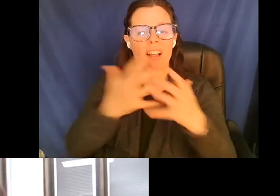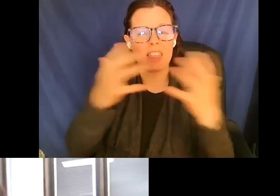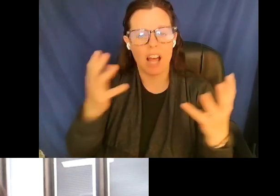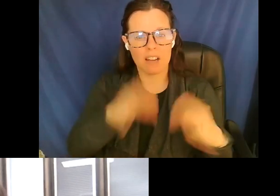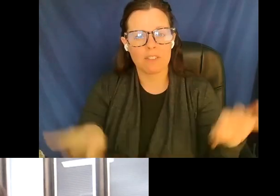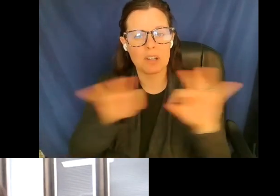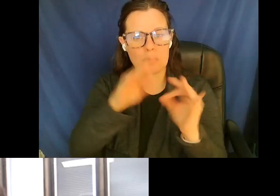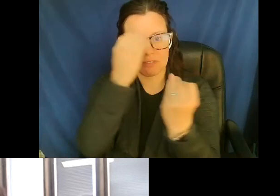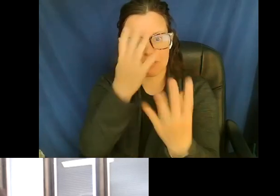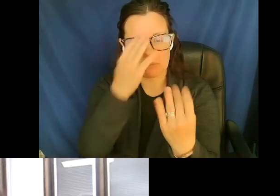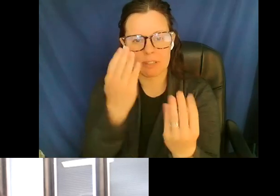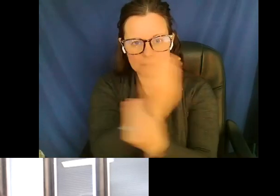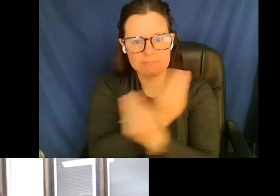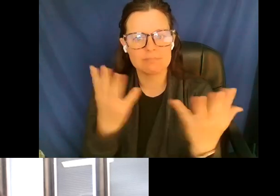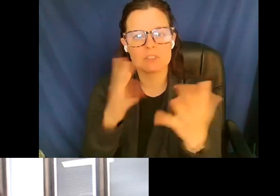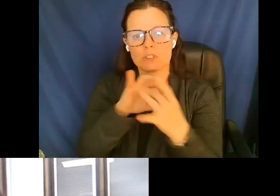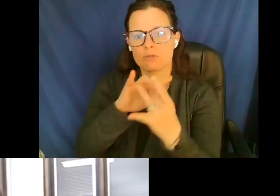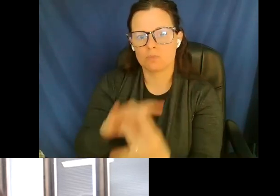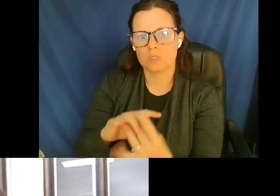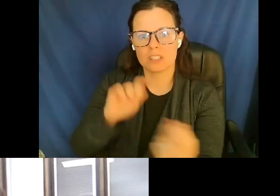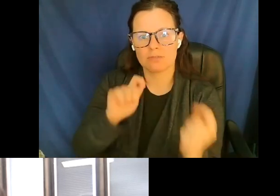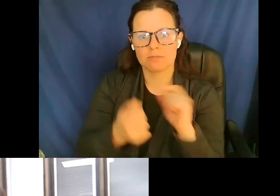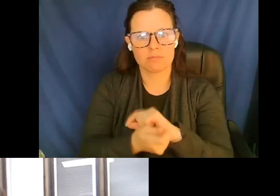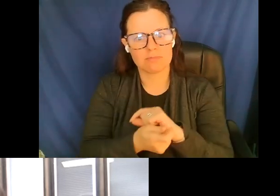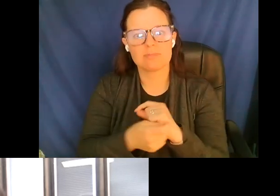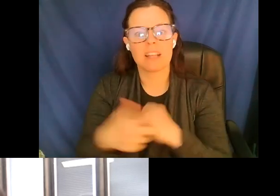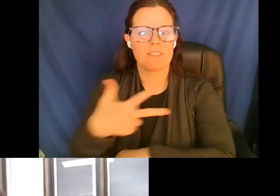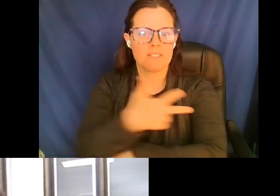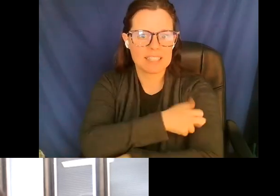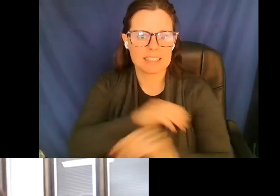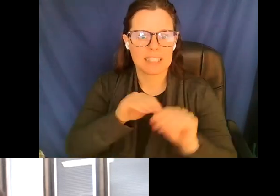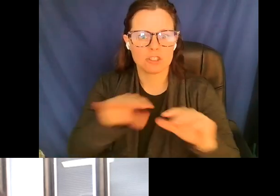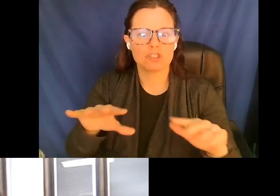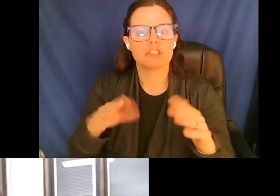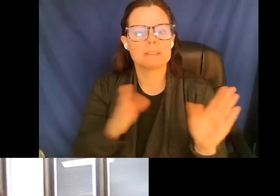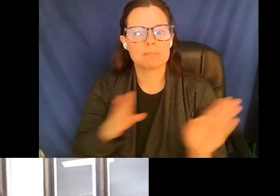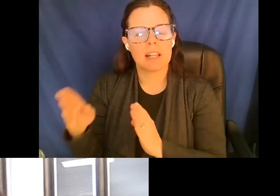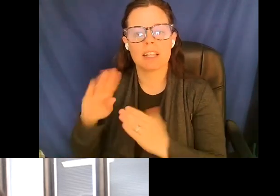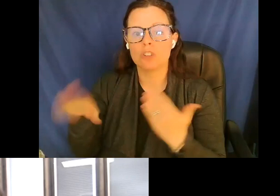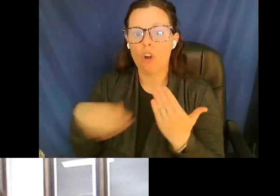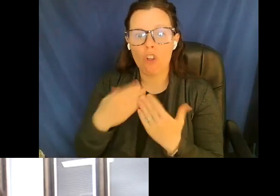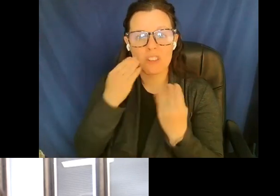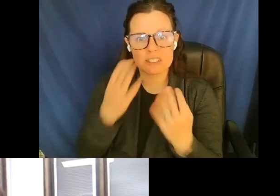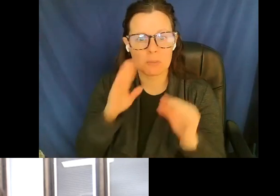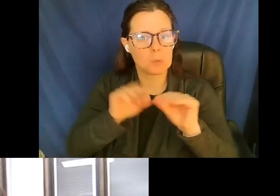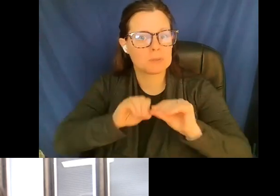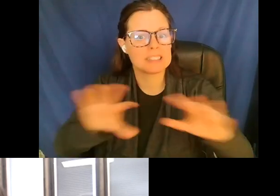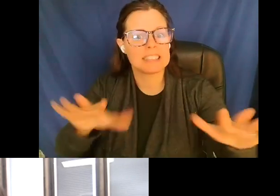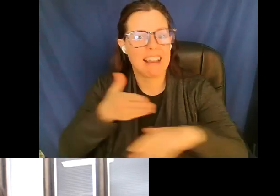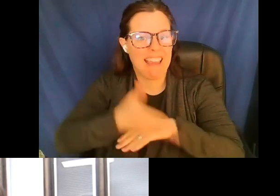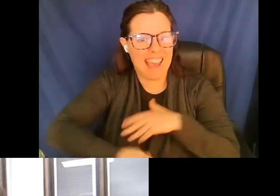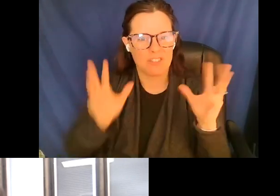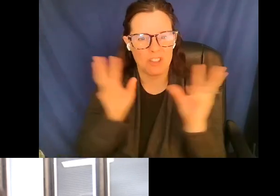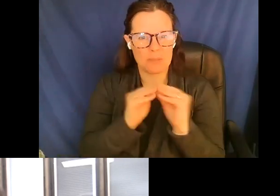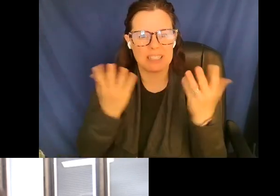with you regarding our evolving mass vaccination plans. All of this will be sent out after this media briefing in a